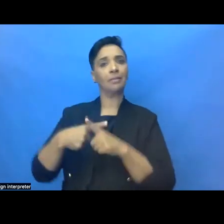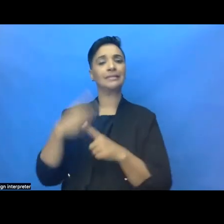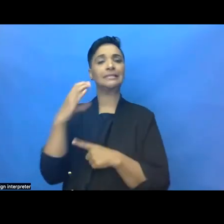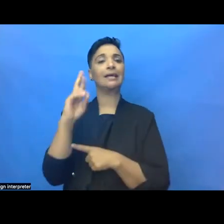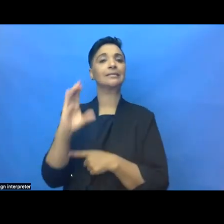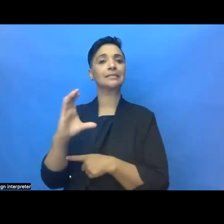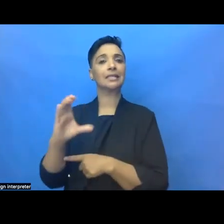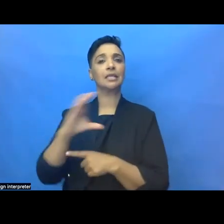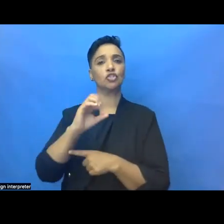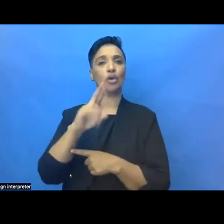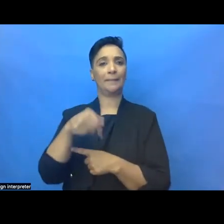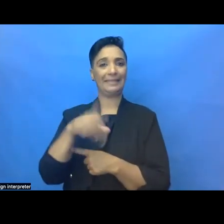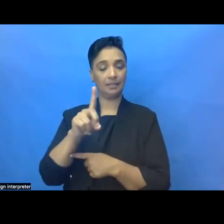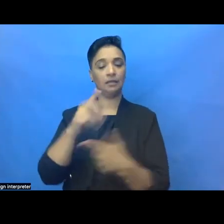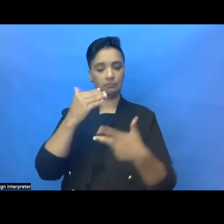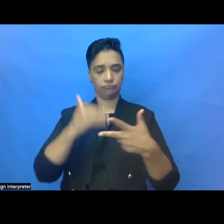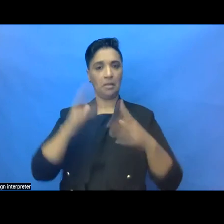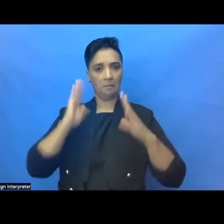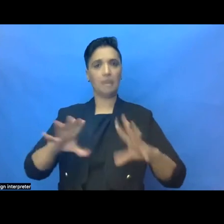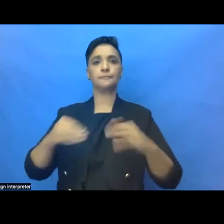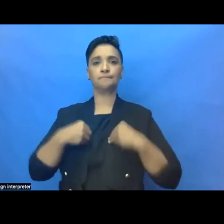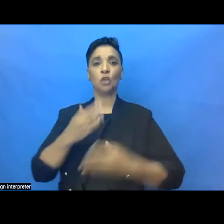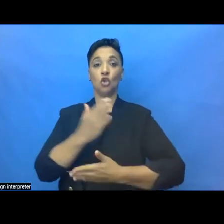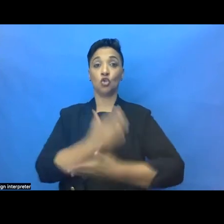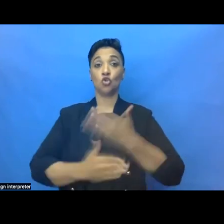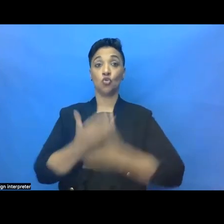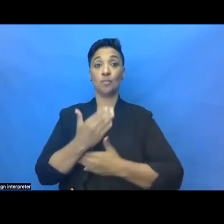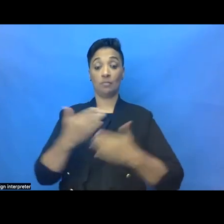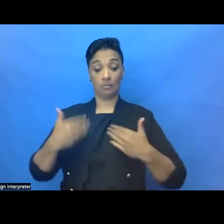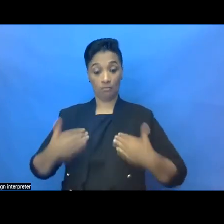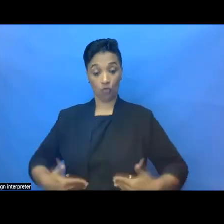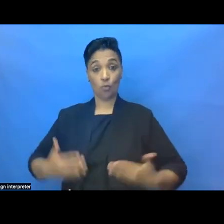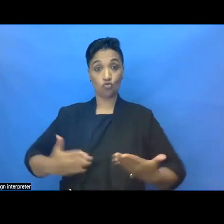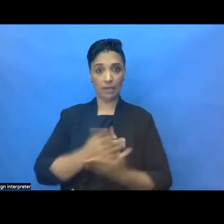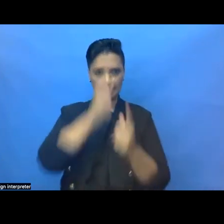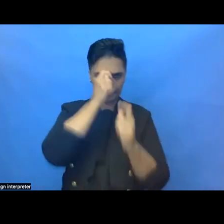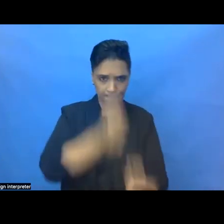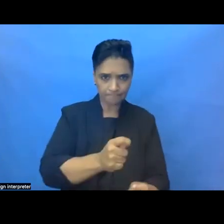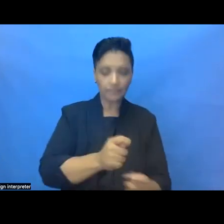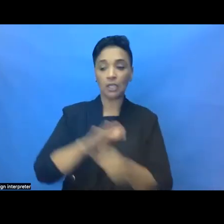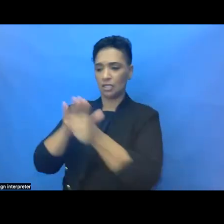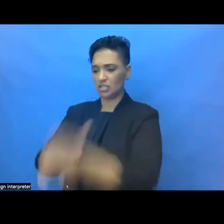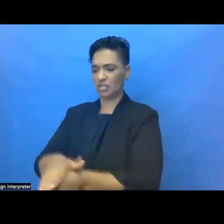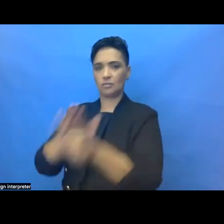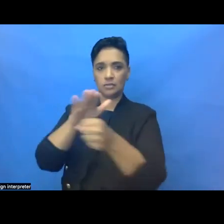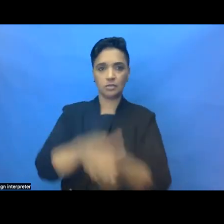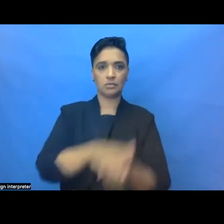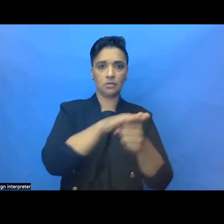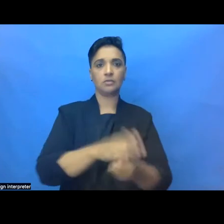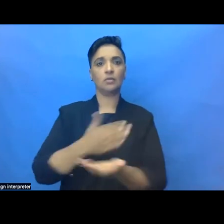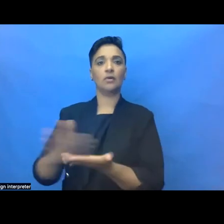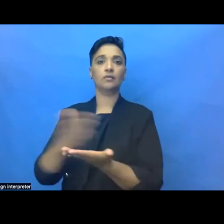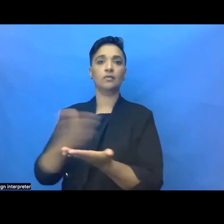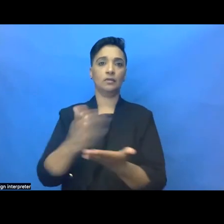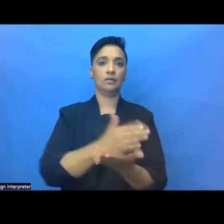rights model of disability, to take measures to eliminate all forms of discrimination of children with disabilities, including